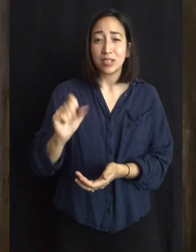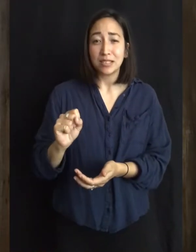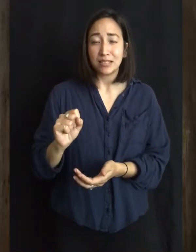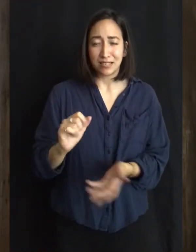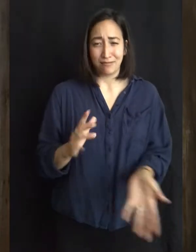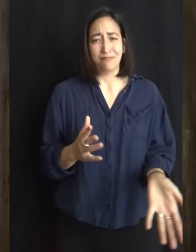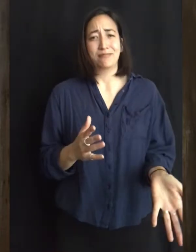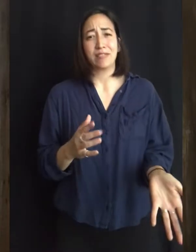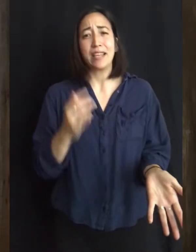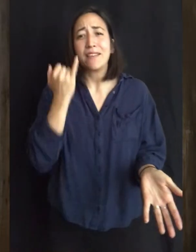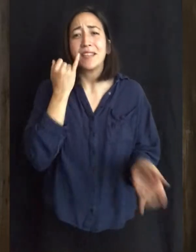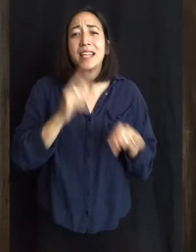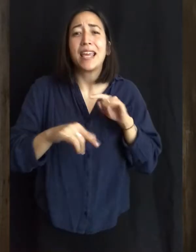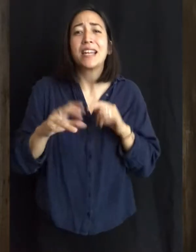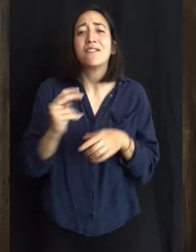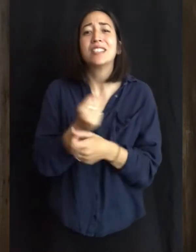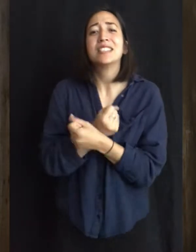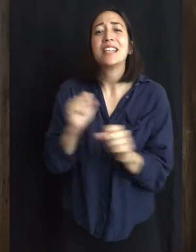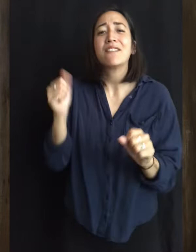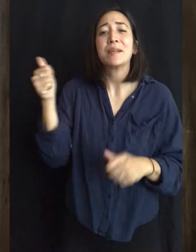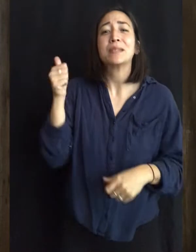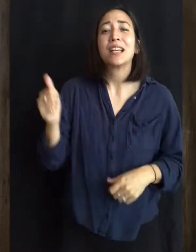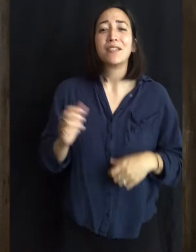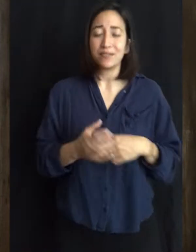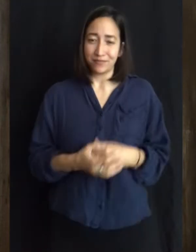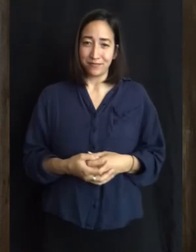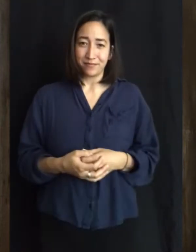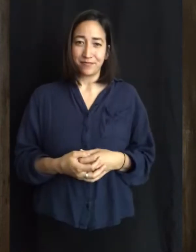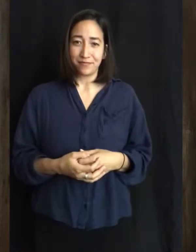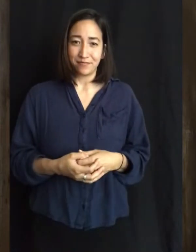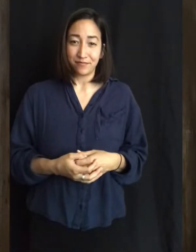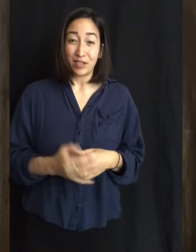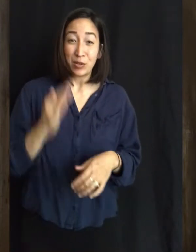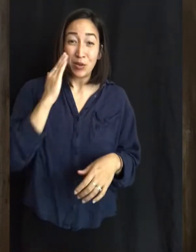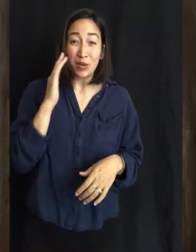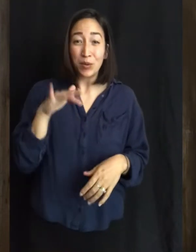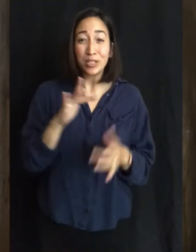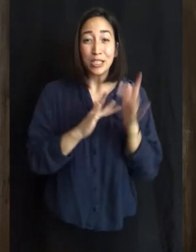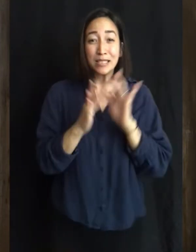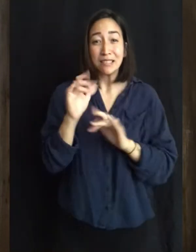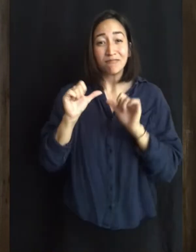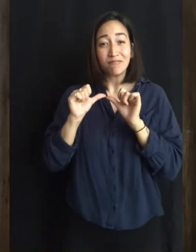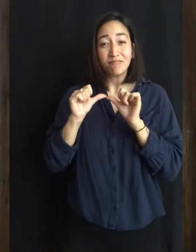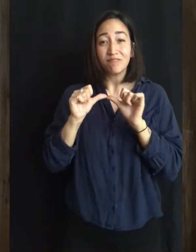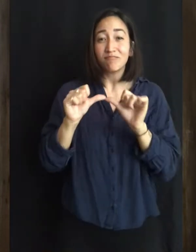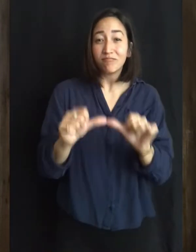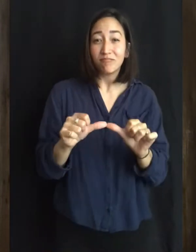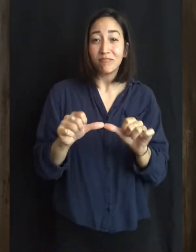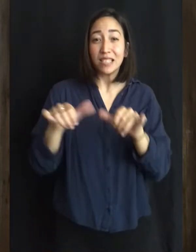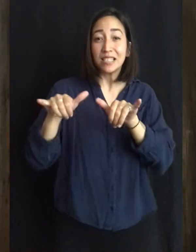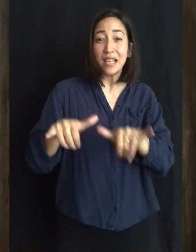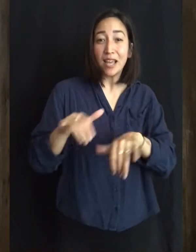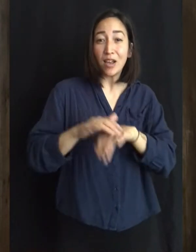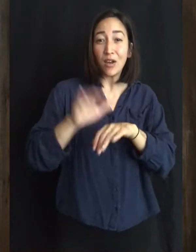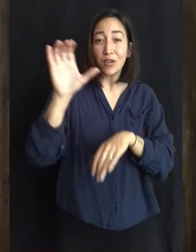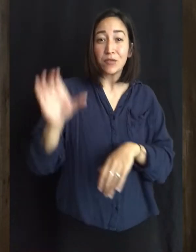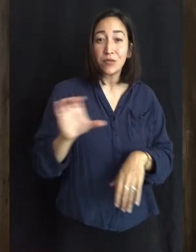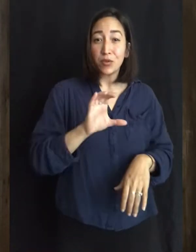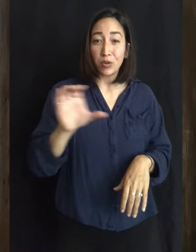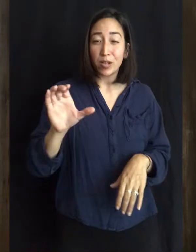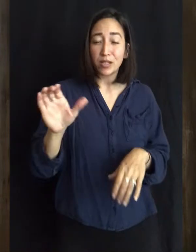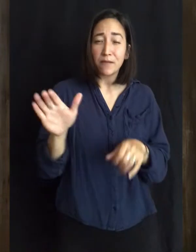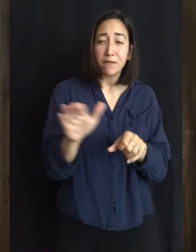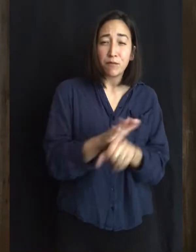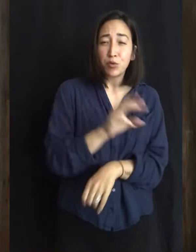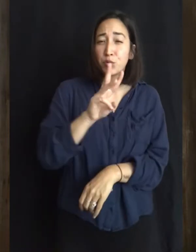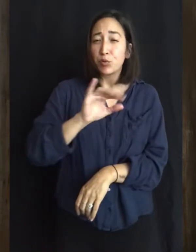the cross? What a mock, right? But Jesus stayed on that cross. He willfully